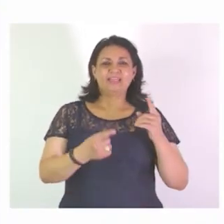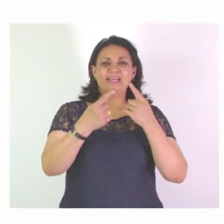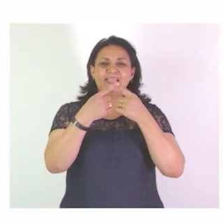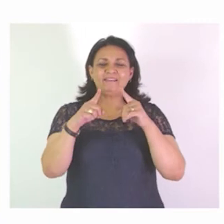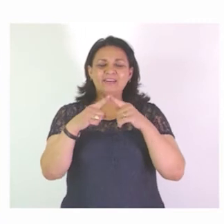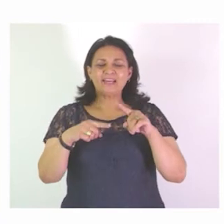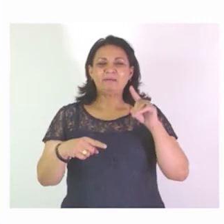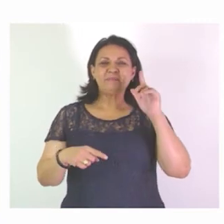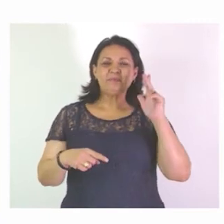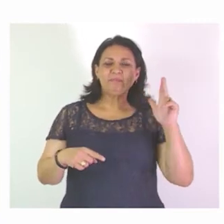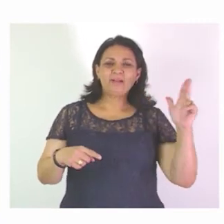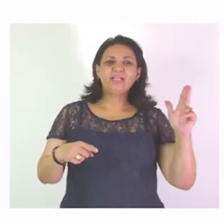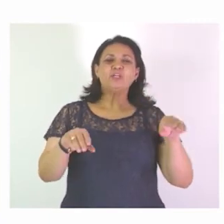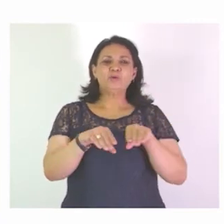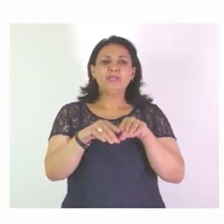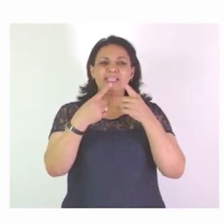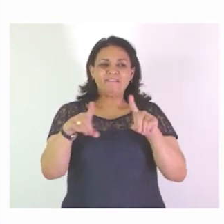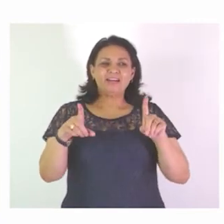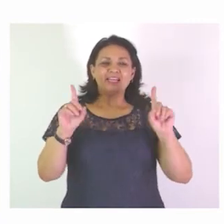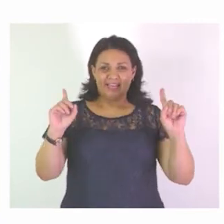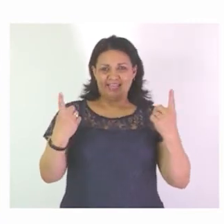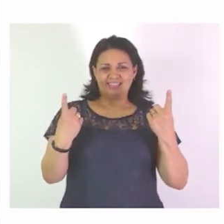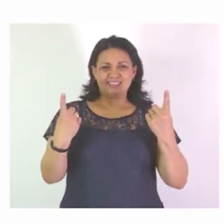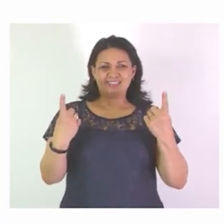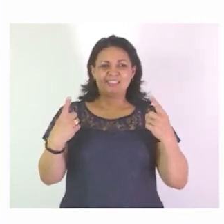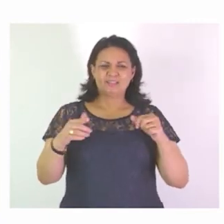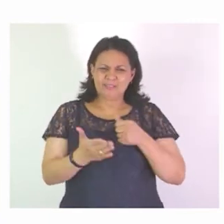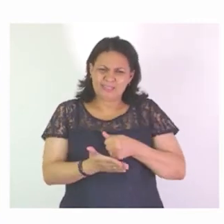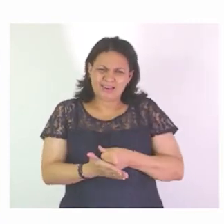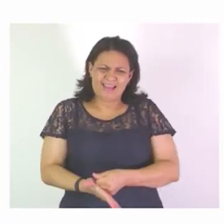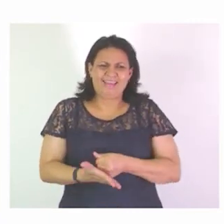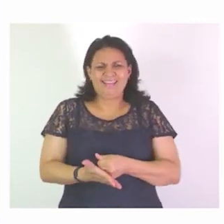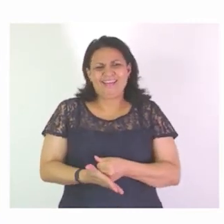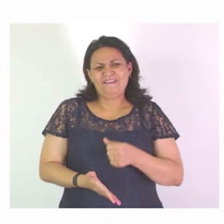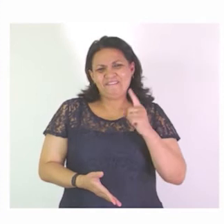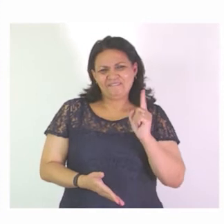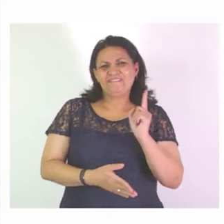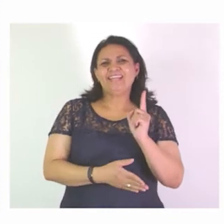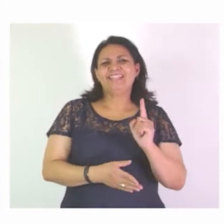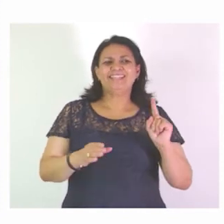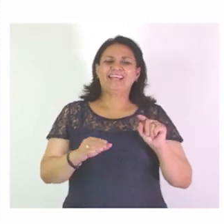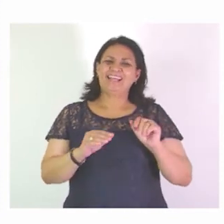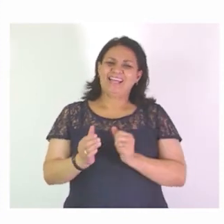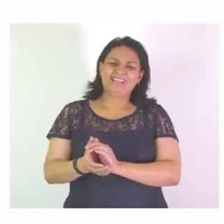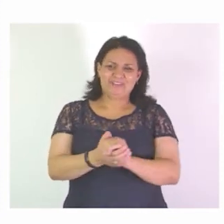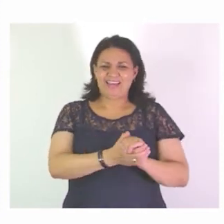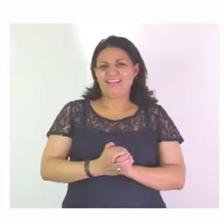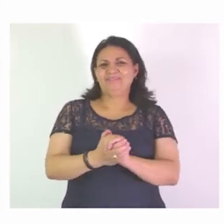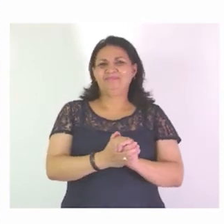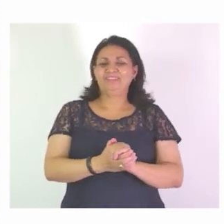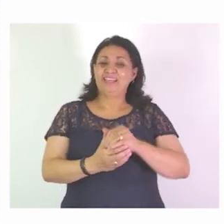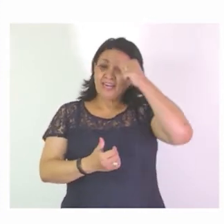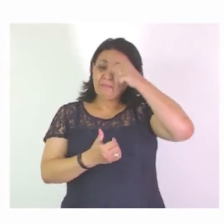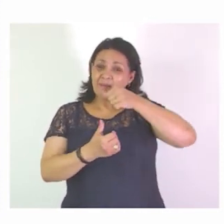people doing different things. We are going to try the first activity together. Remember, for